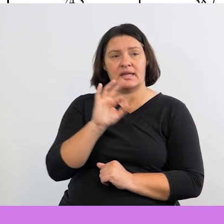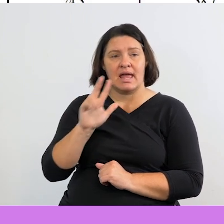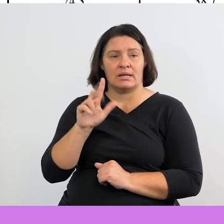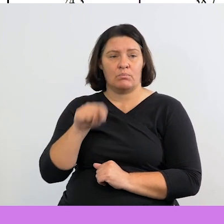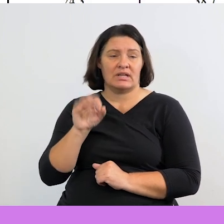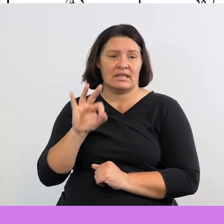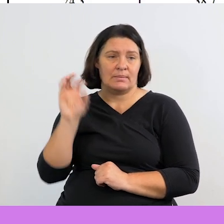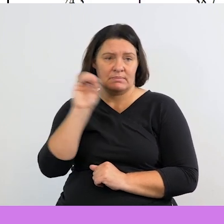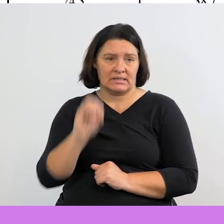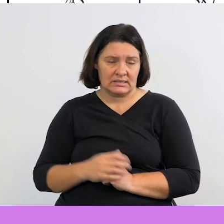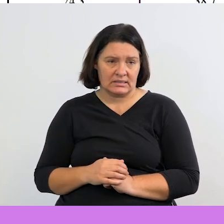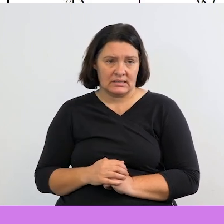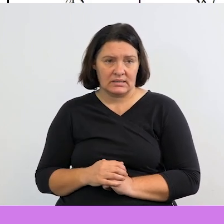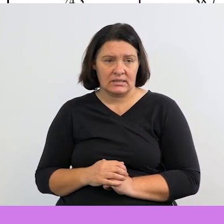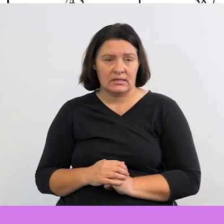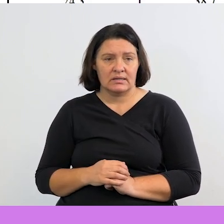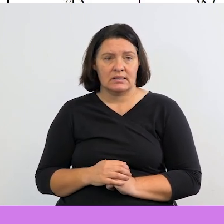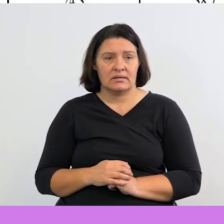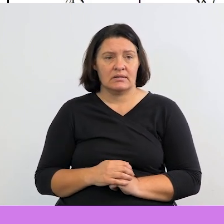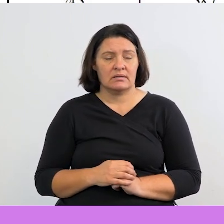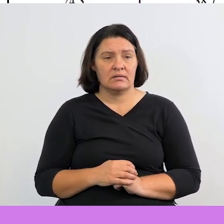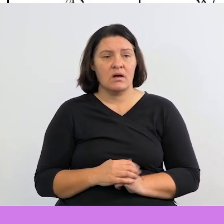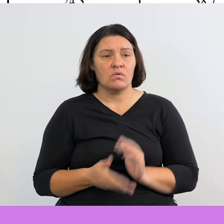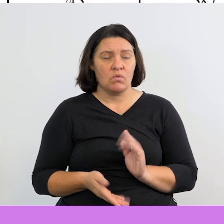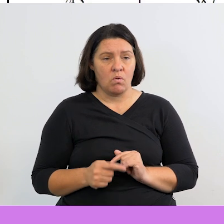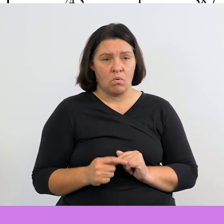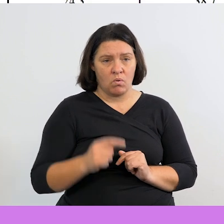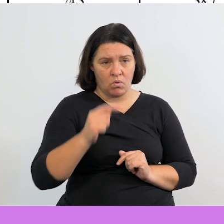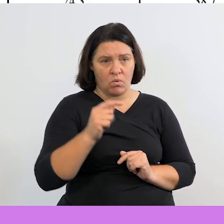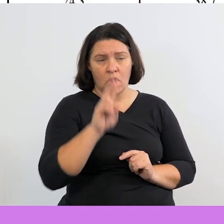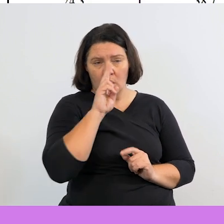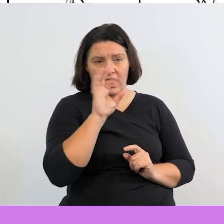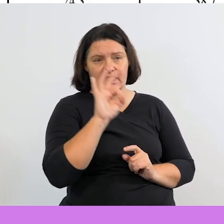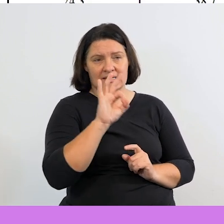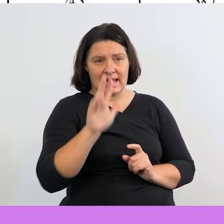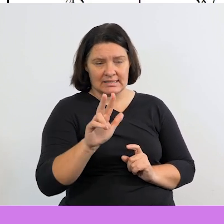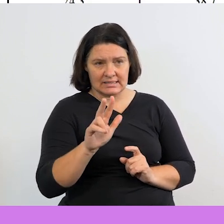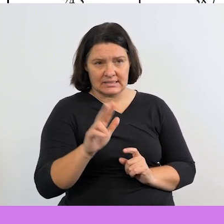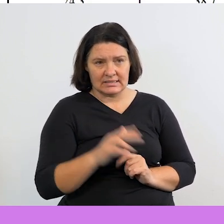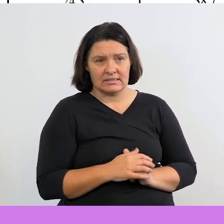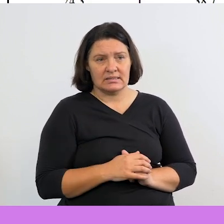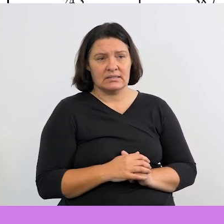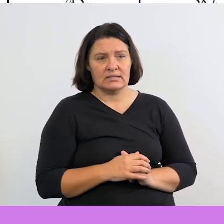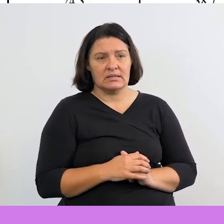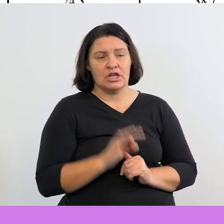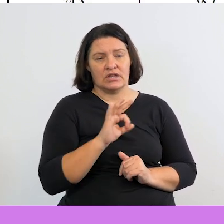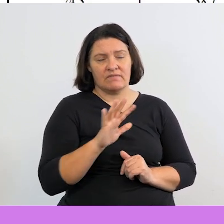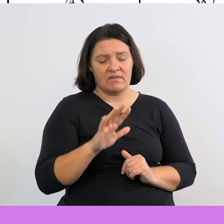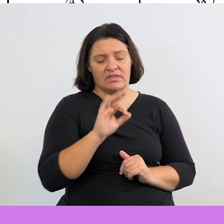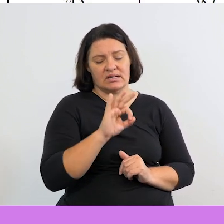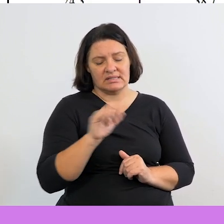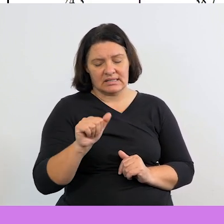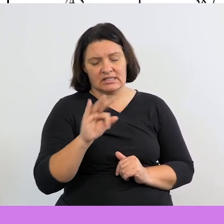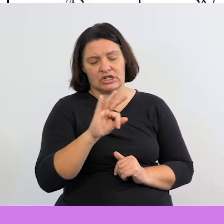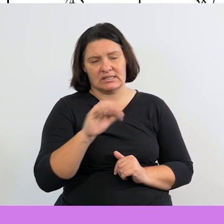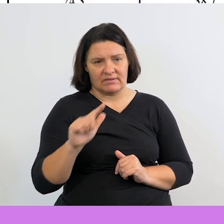be 38,3%. So if I go now to my bar graph and I look for 38, so there is